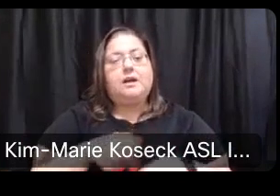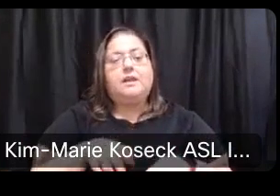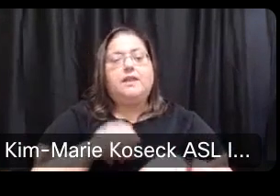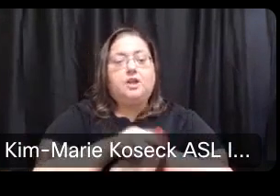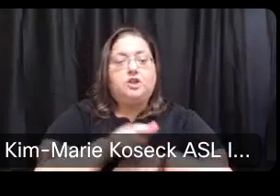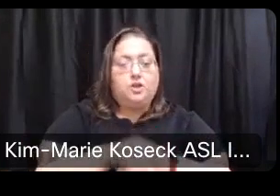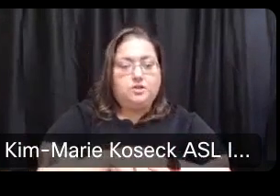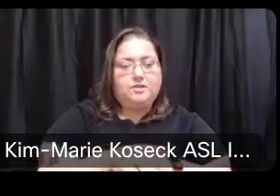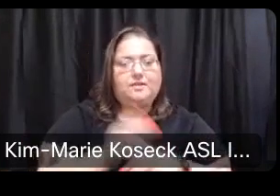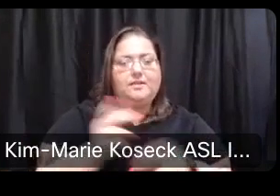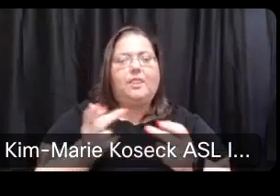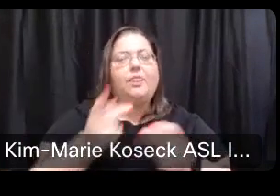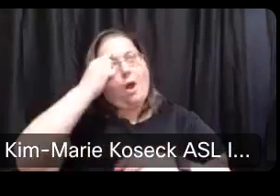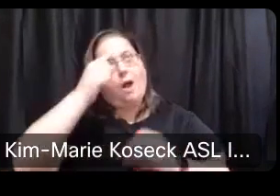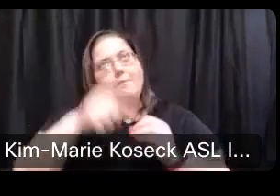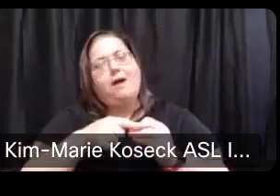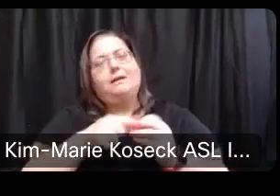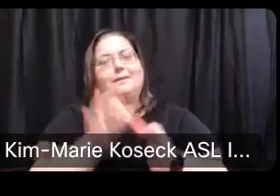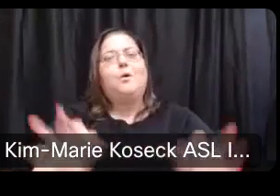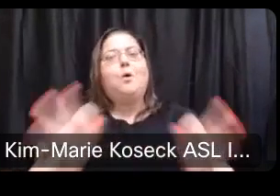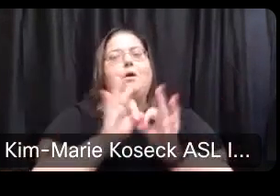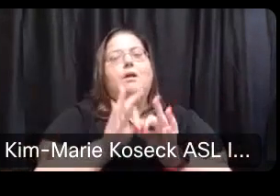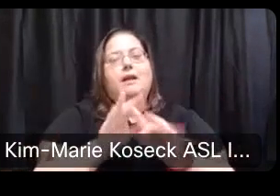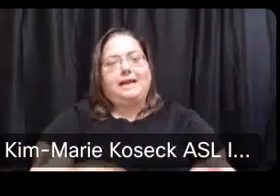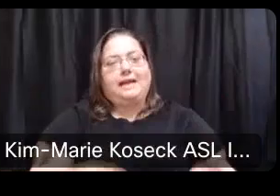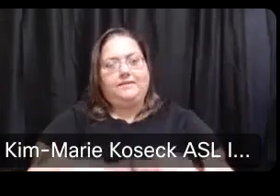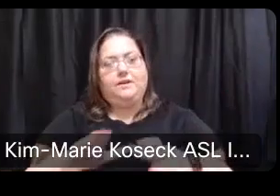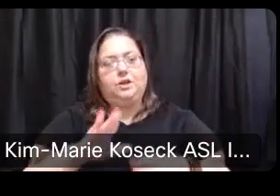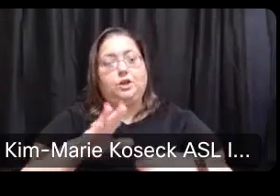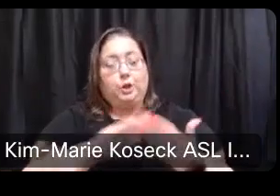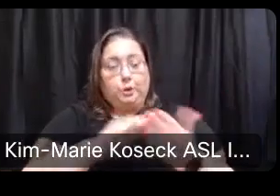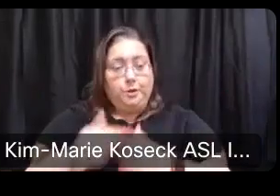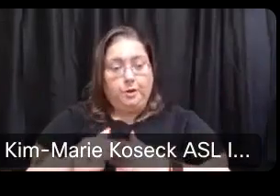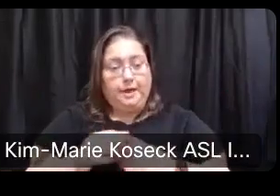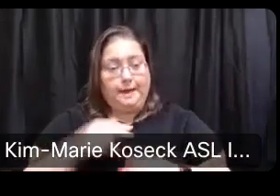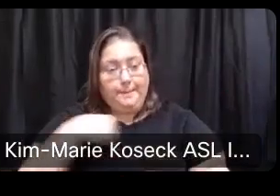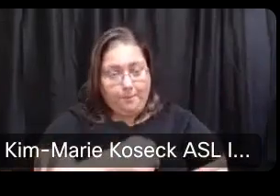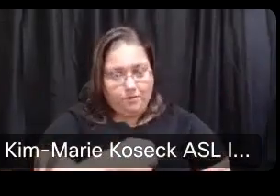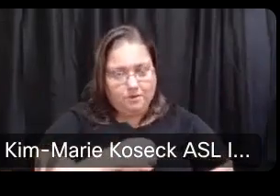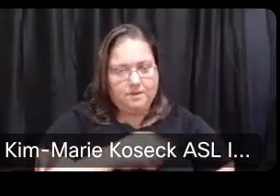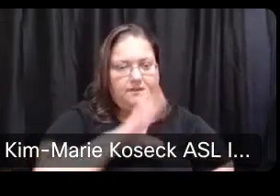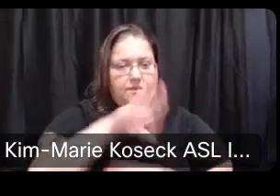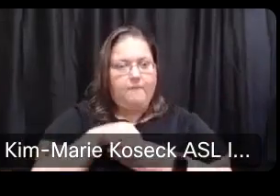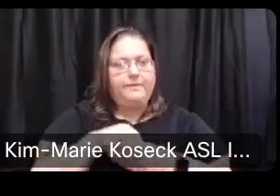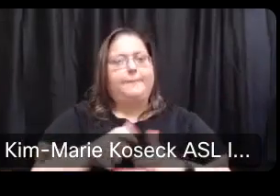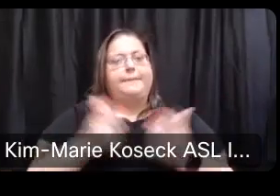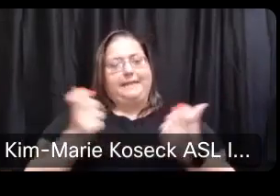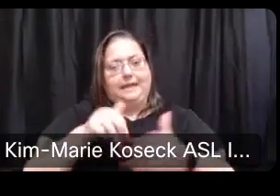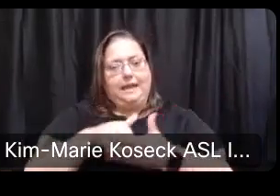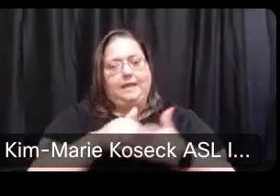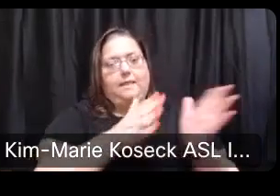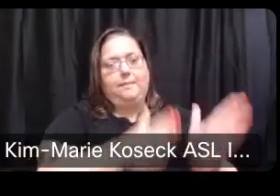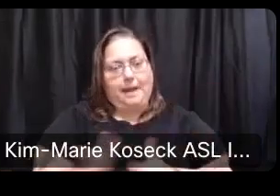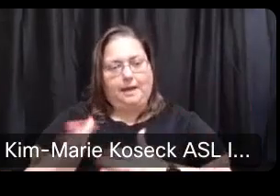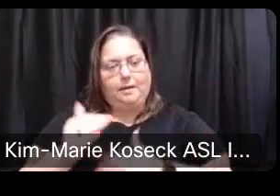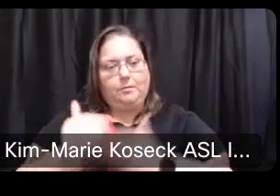on several key activities to involve community members actively in the planning process and create mechanisms